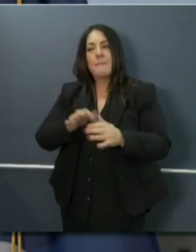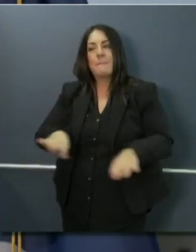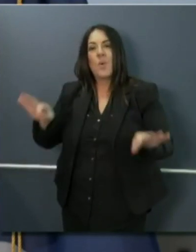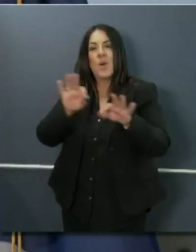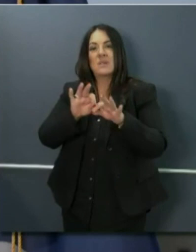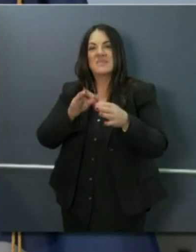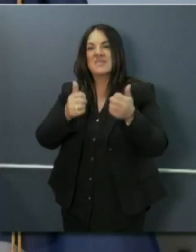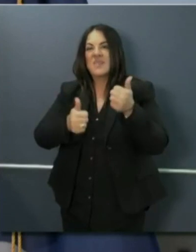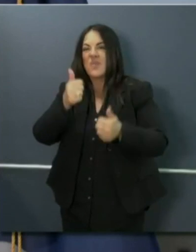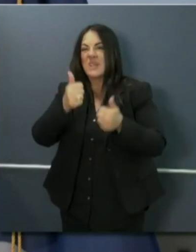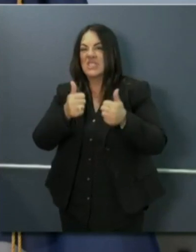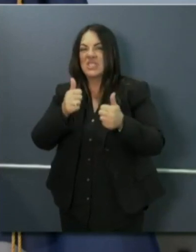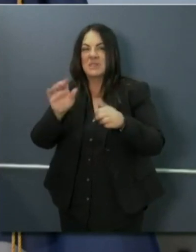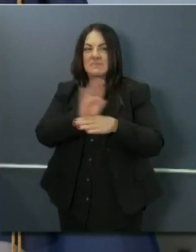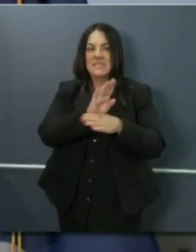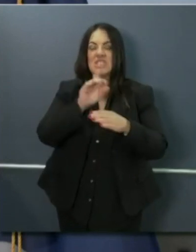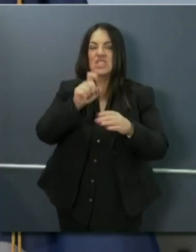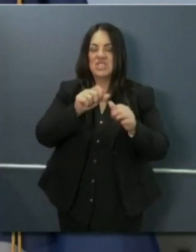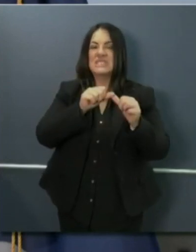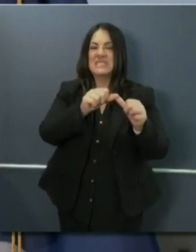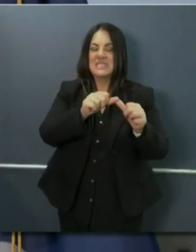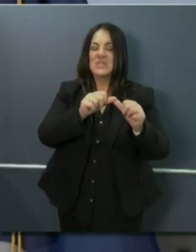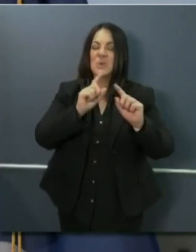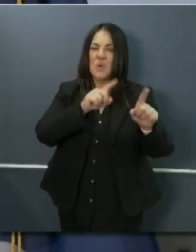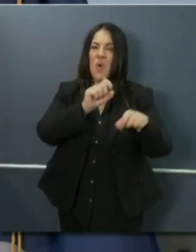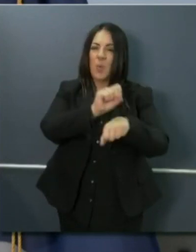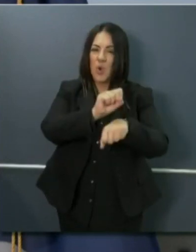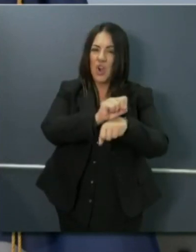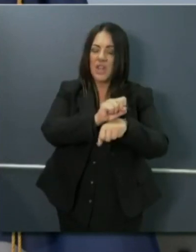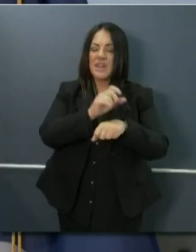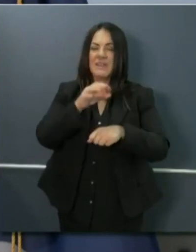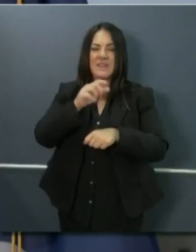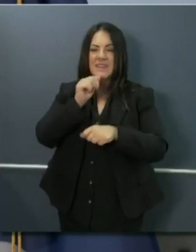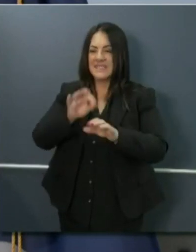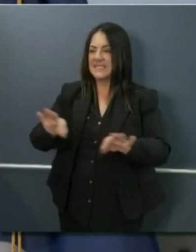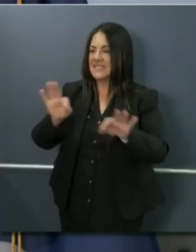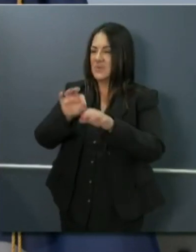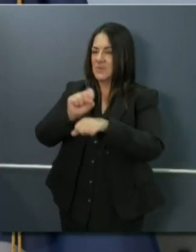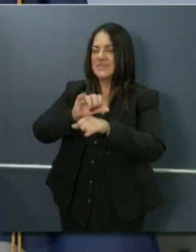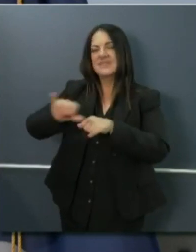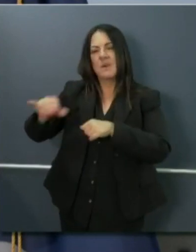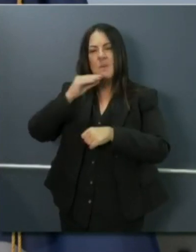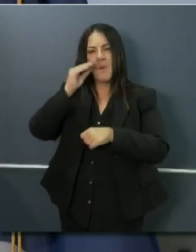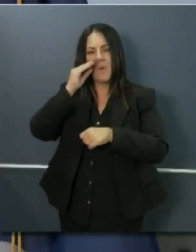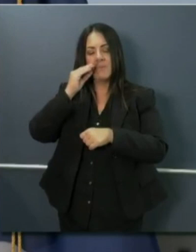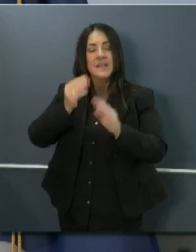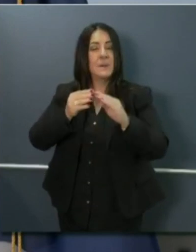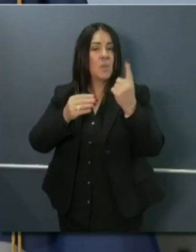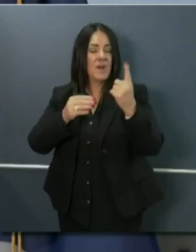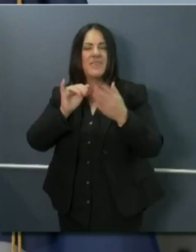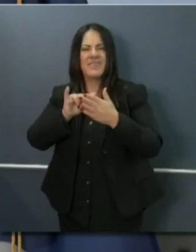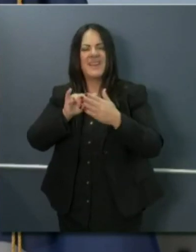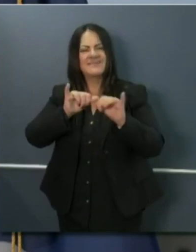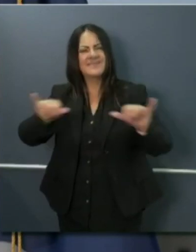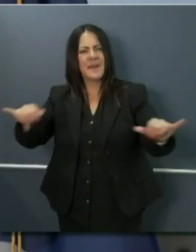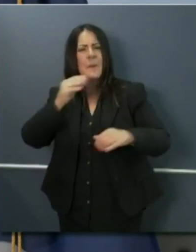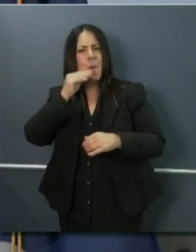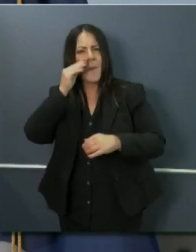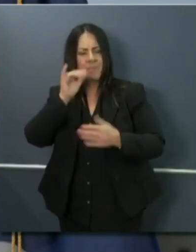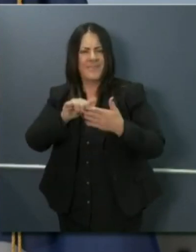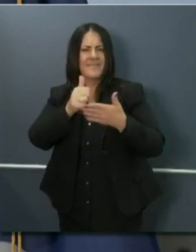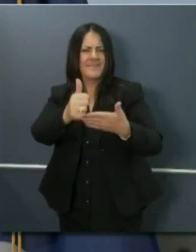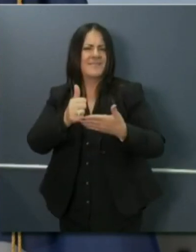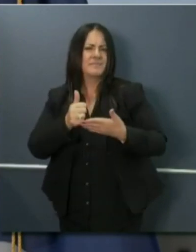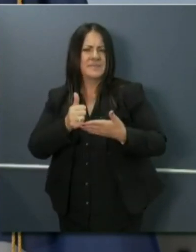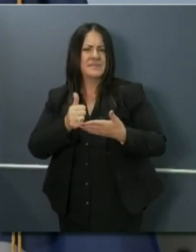non-essential business is being conducted, and on the basis of our modeling and projections over the last weeks,